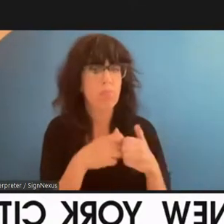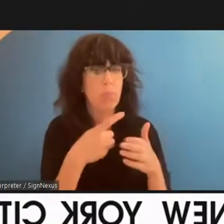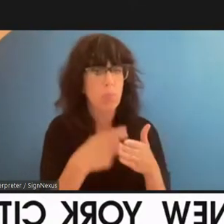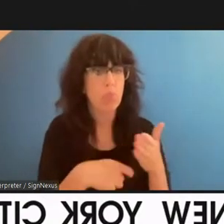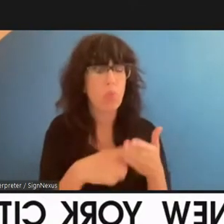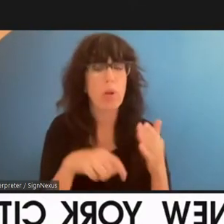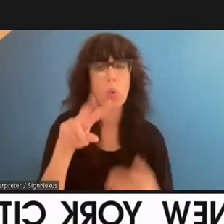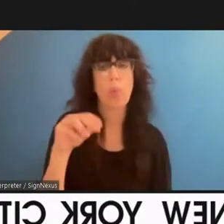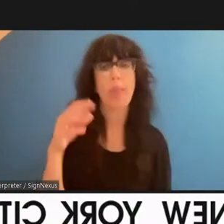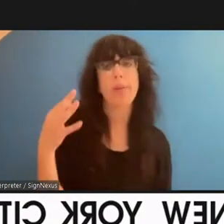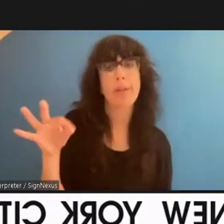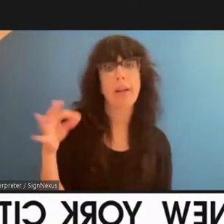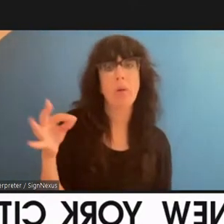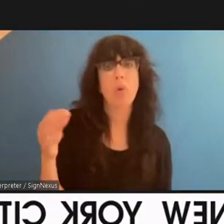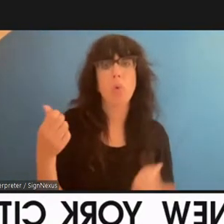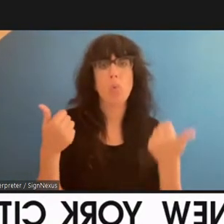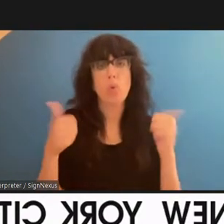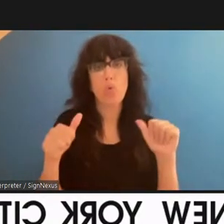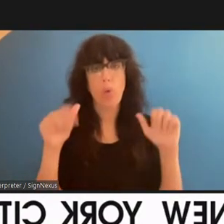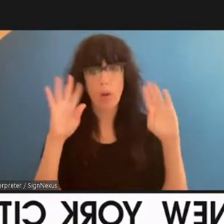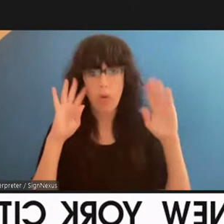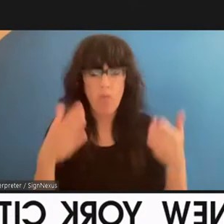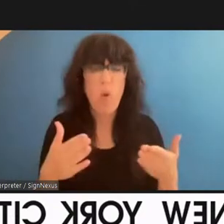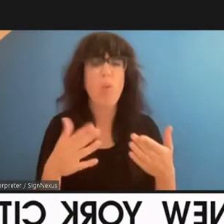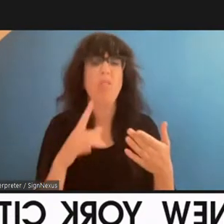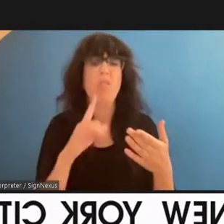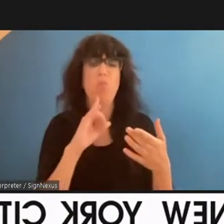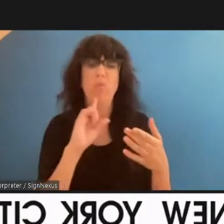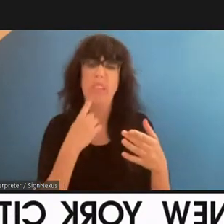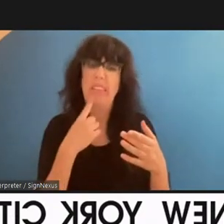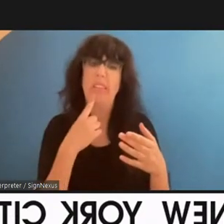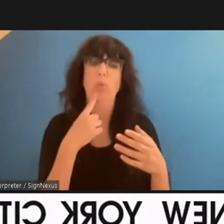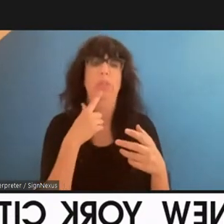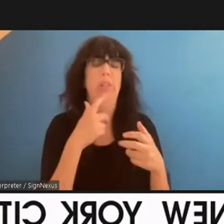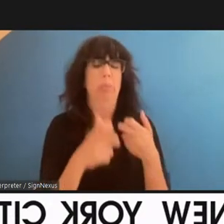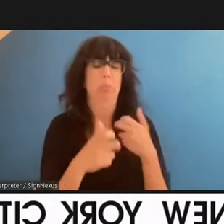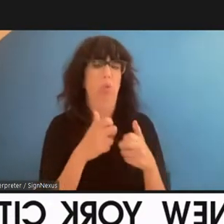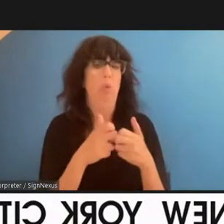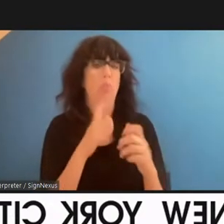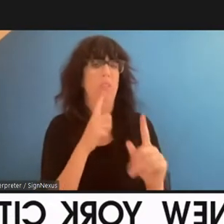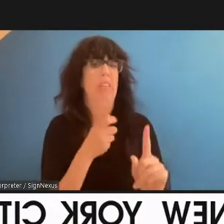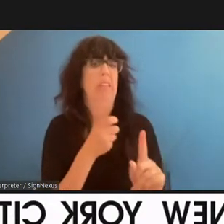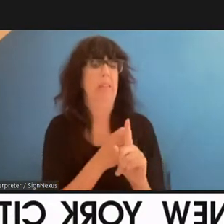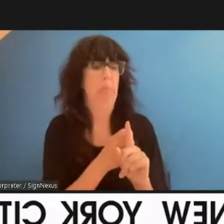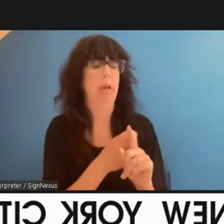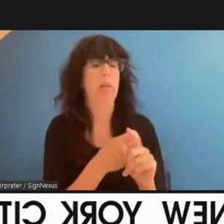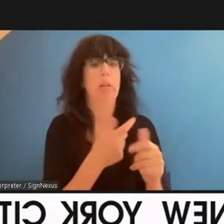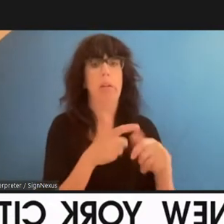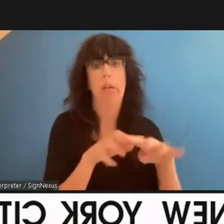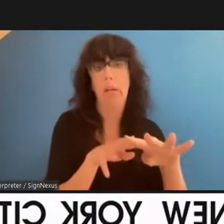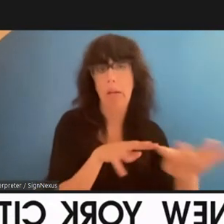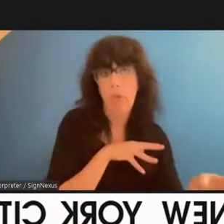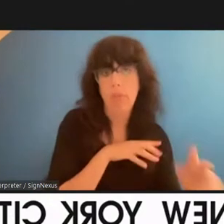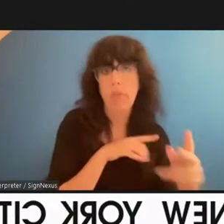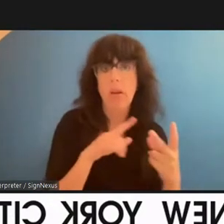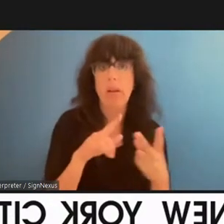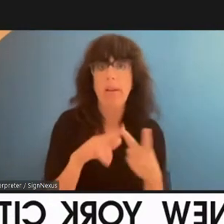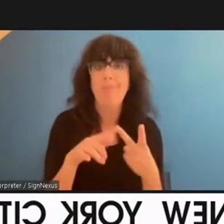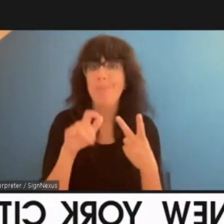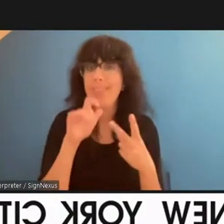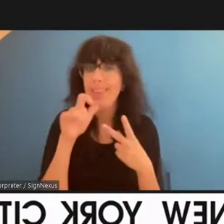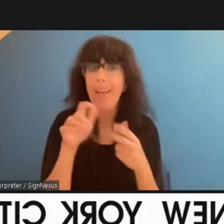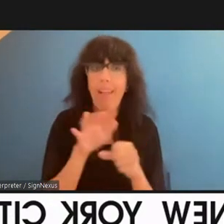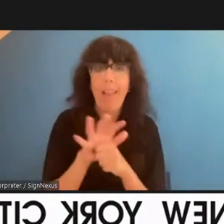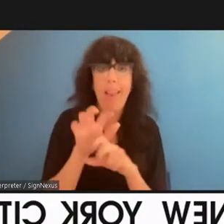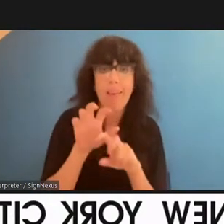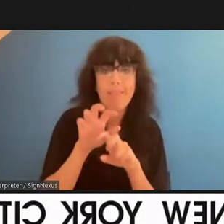we were trying to address chronic problems impacting our region traffic and the lack of investment in our